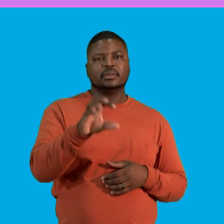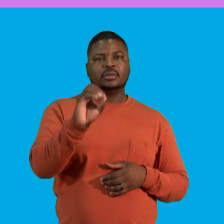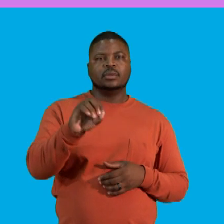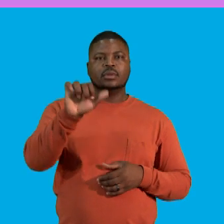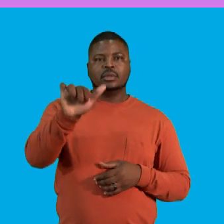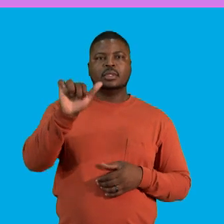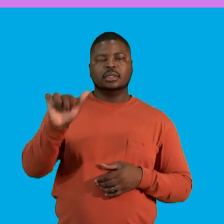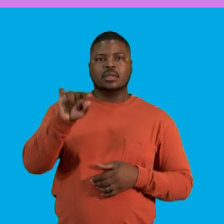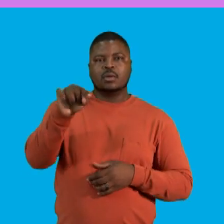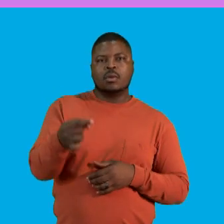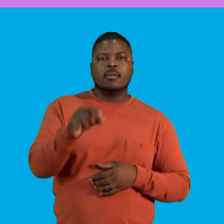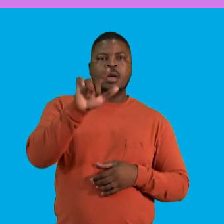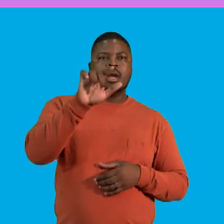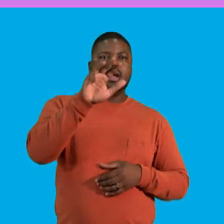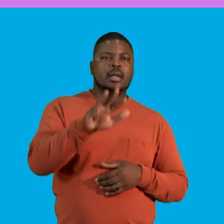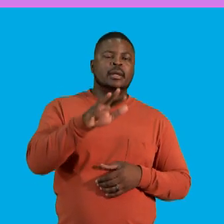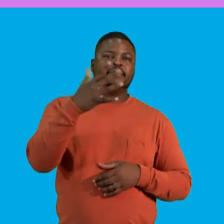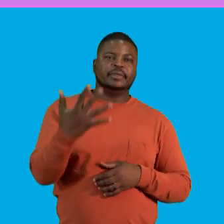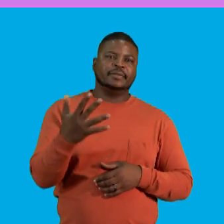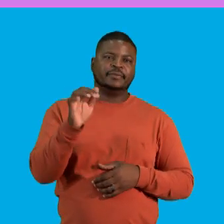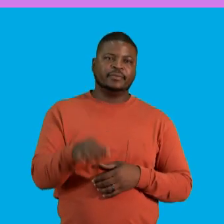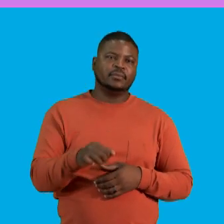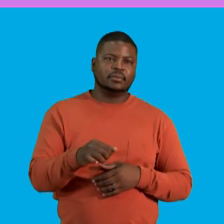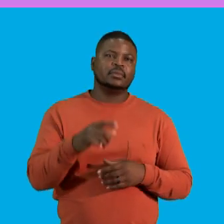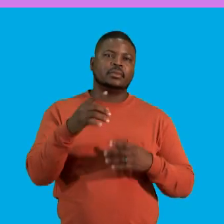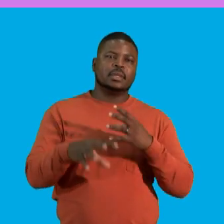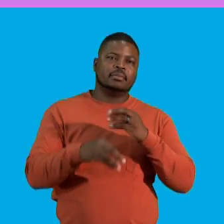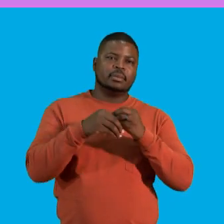5,066 rand 95 cent plus